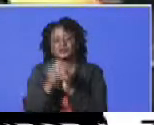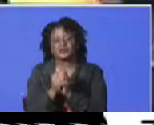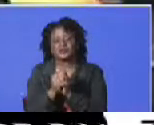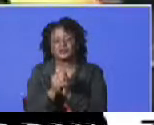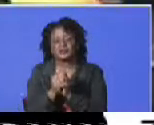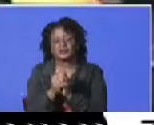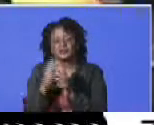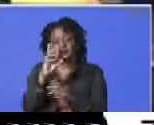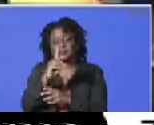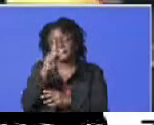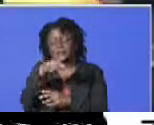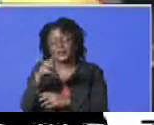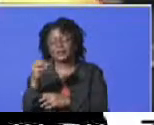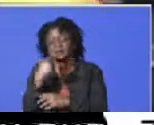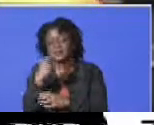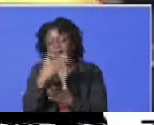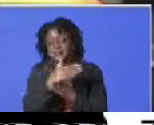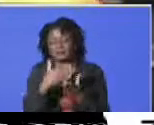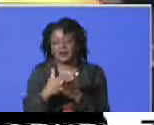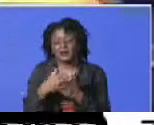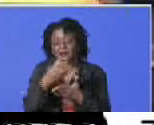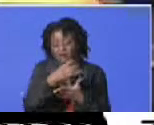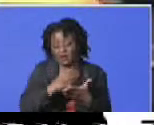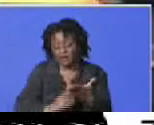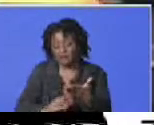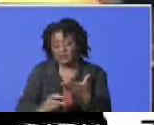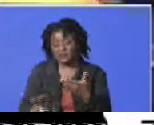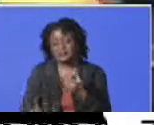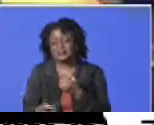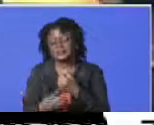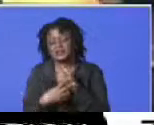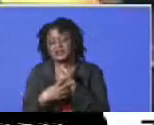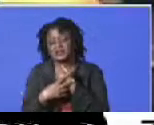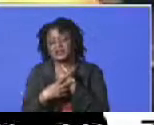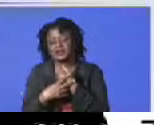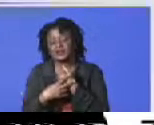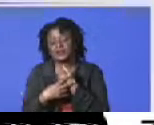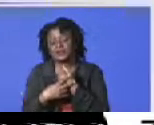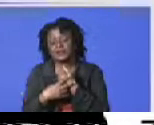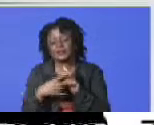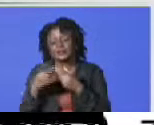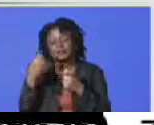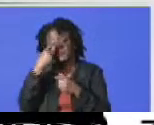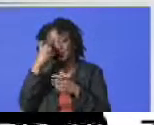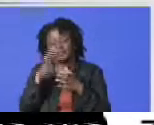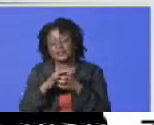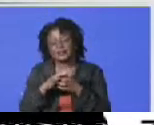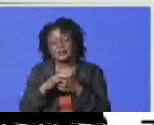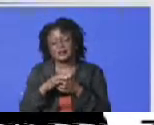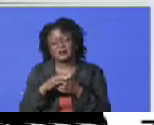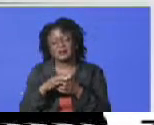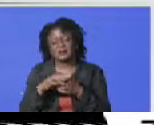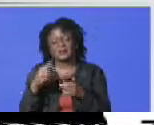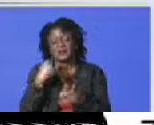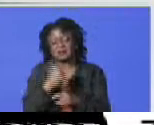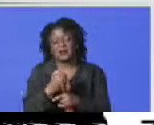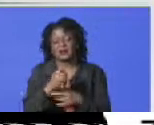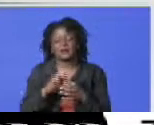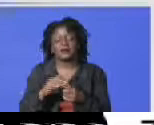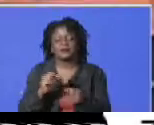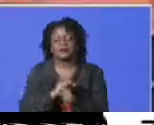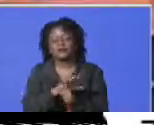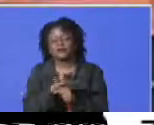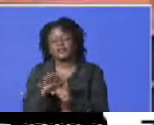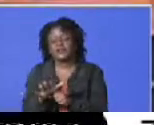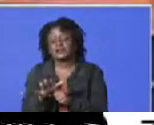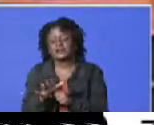Peter Turnquest, says it is a part of cost-saving measures government is looking to employ due to the economic fallout of the COVID-19 pandemic.